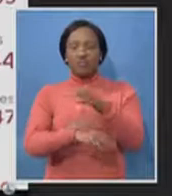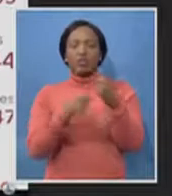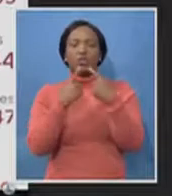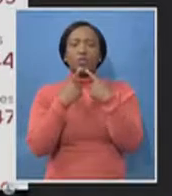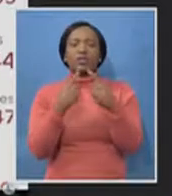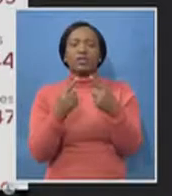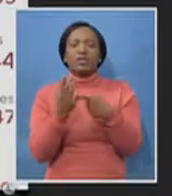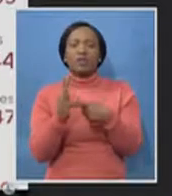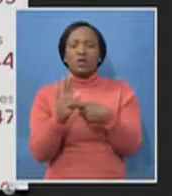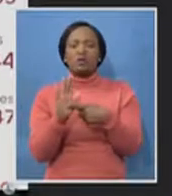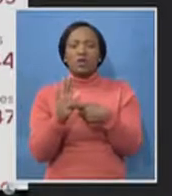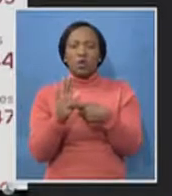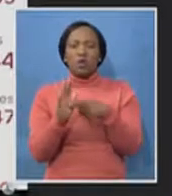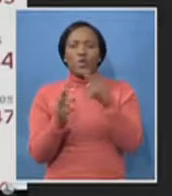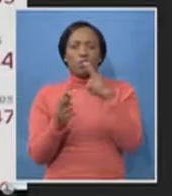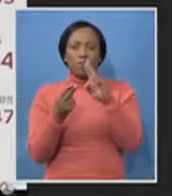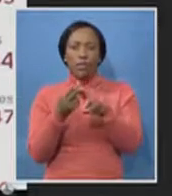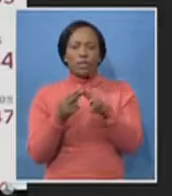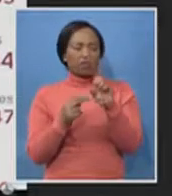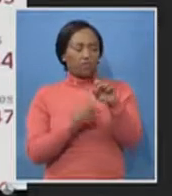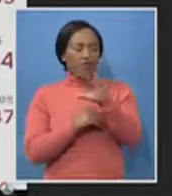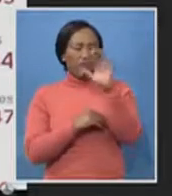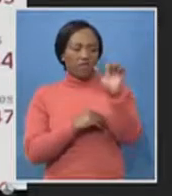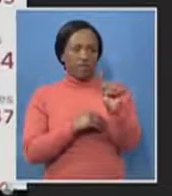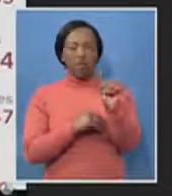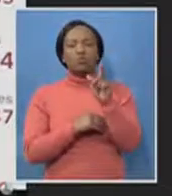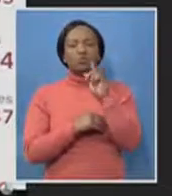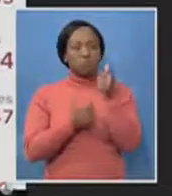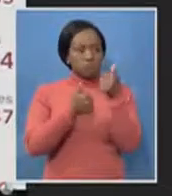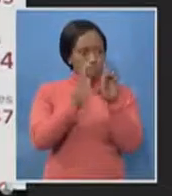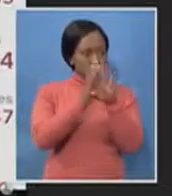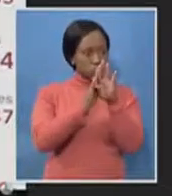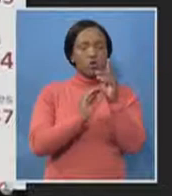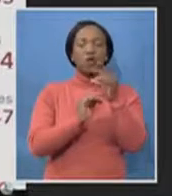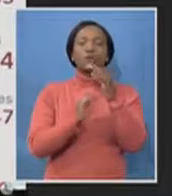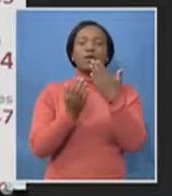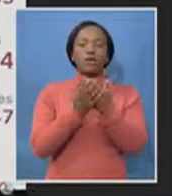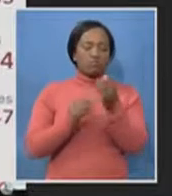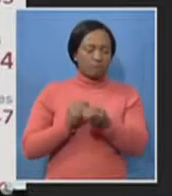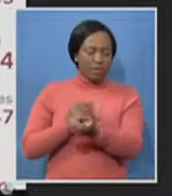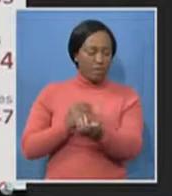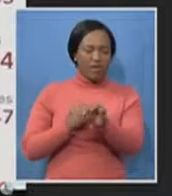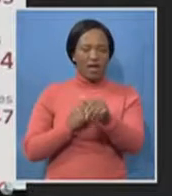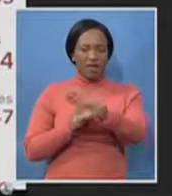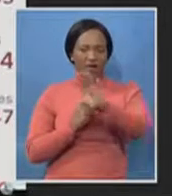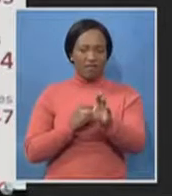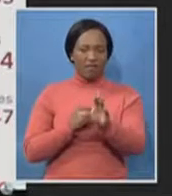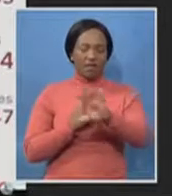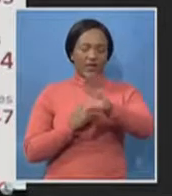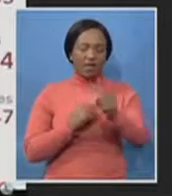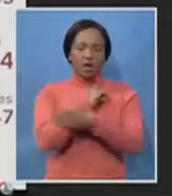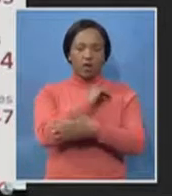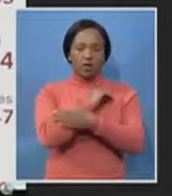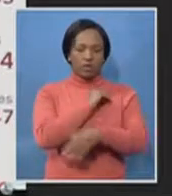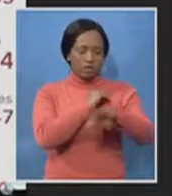can we expand that in several other places across the continent? Given the diversity of our continent, it's a continent of 1.3